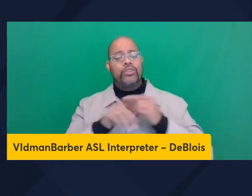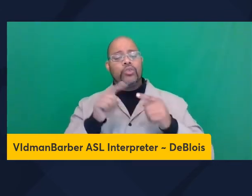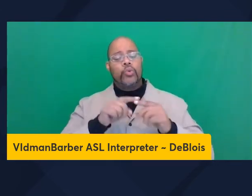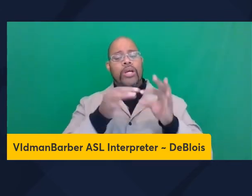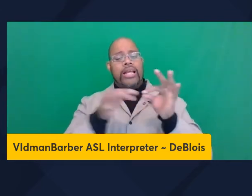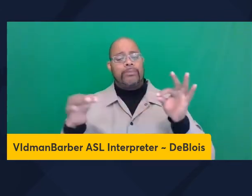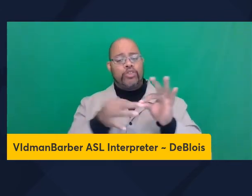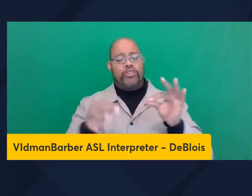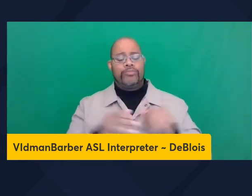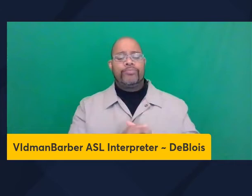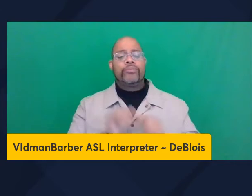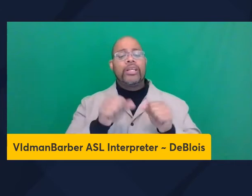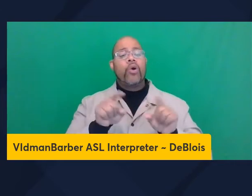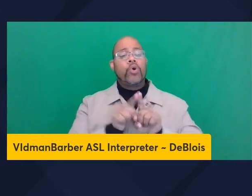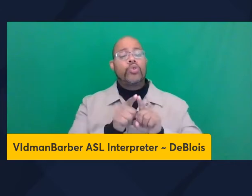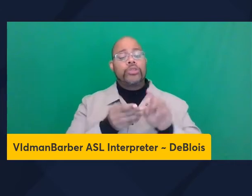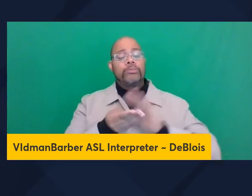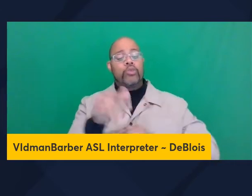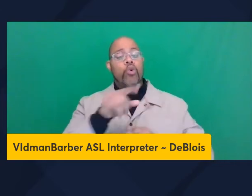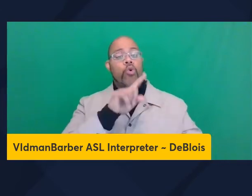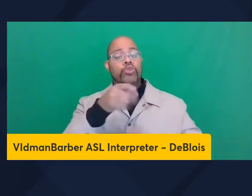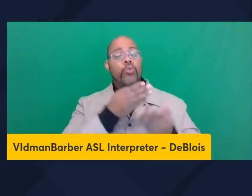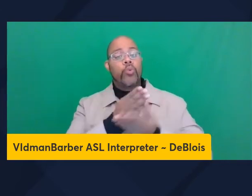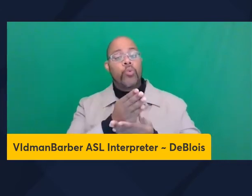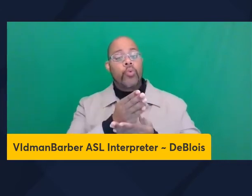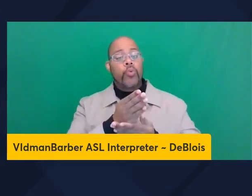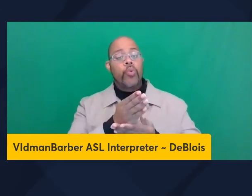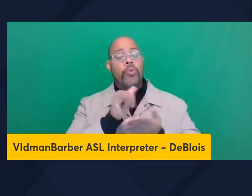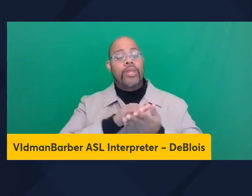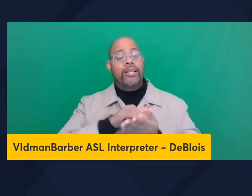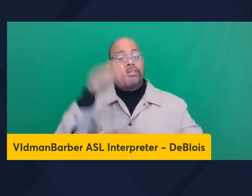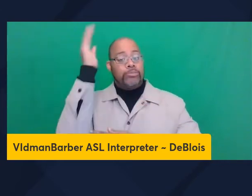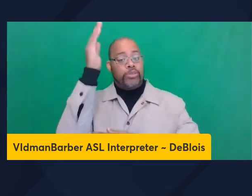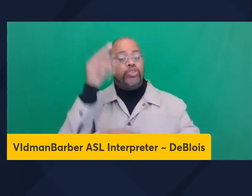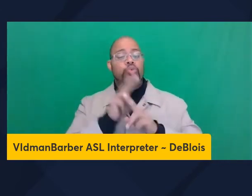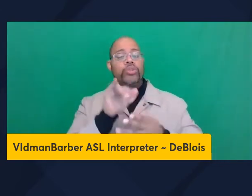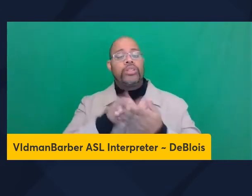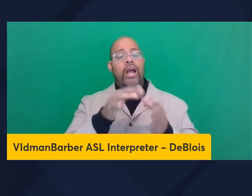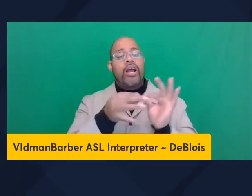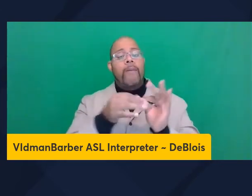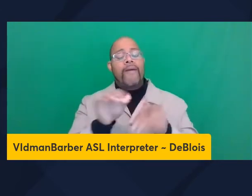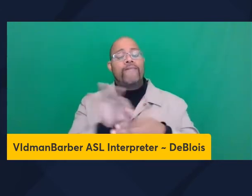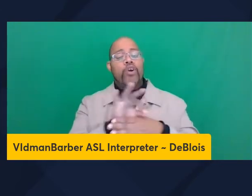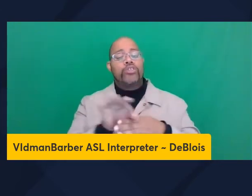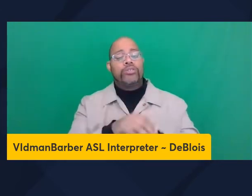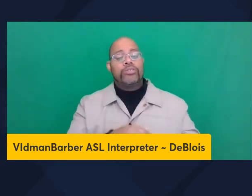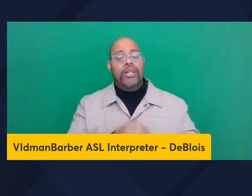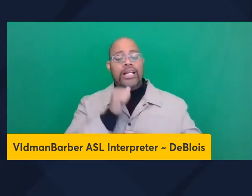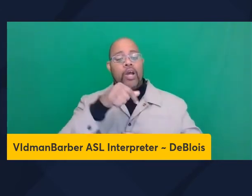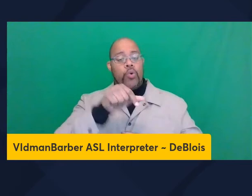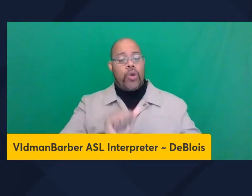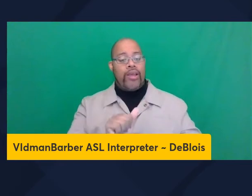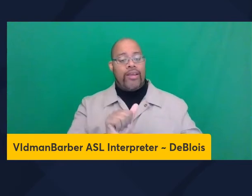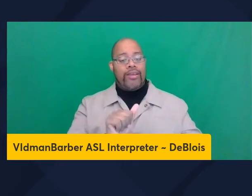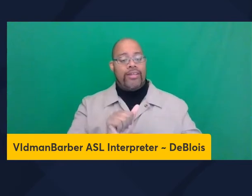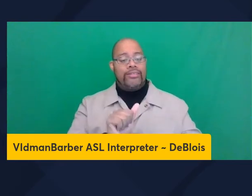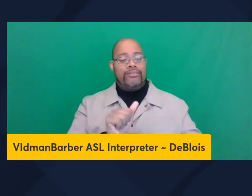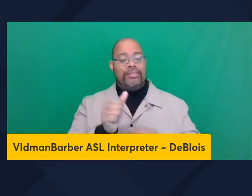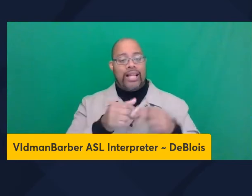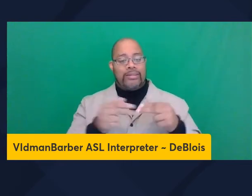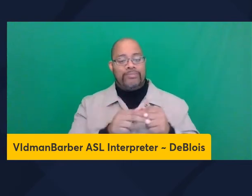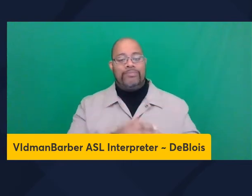captions. You can also submit your question throughout the keynote using the comment function, not the QA